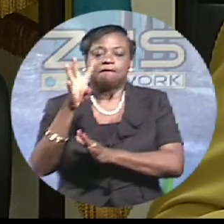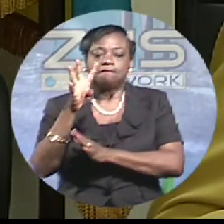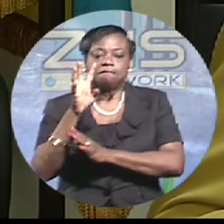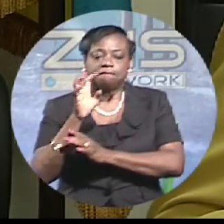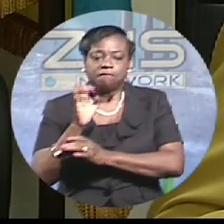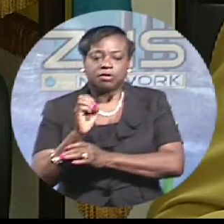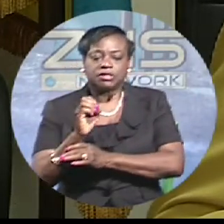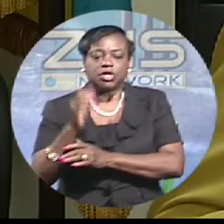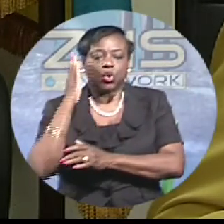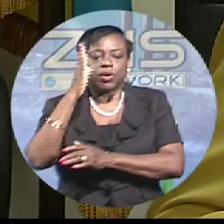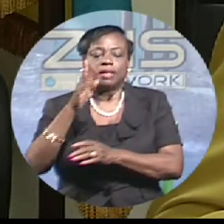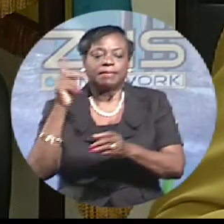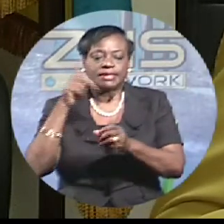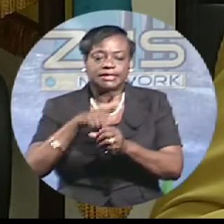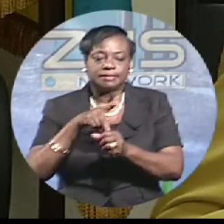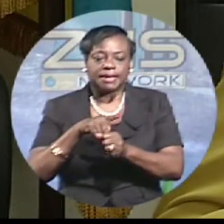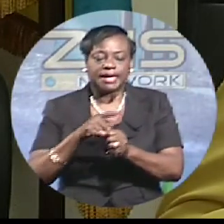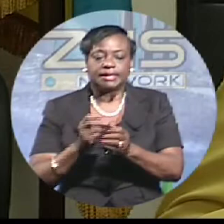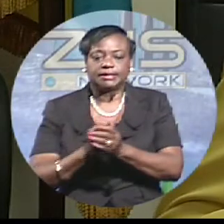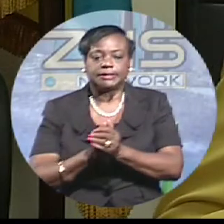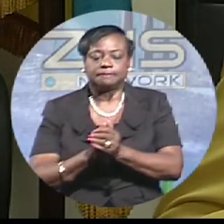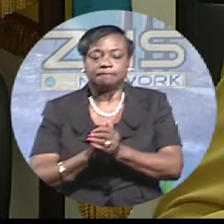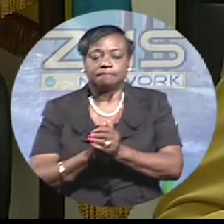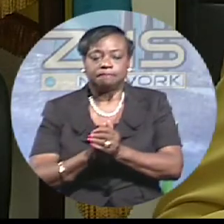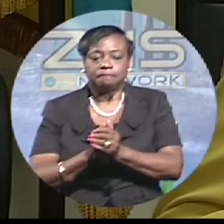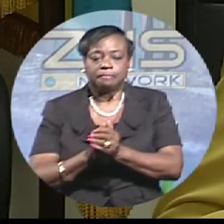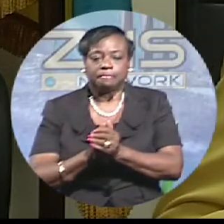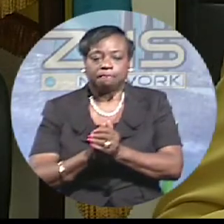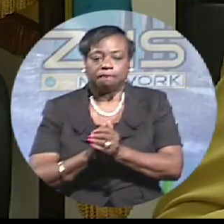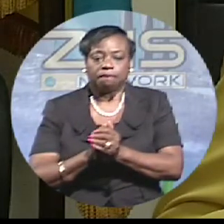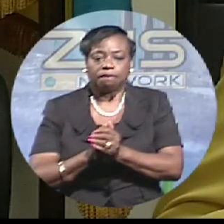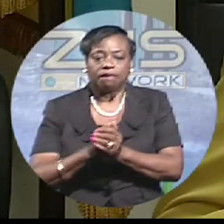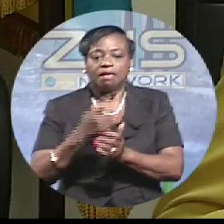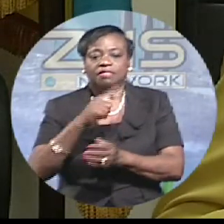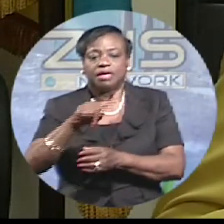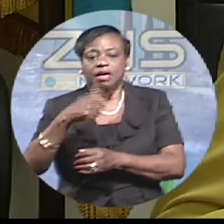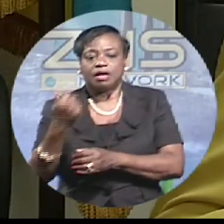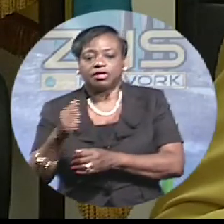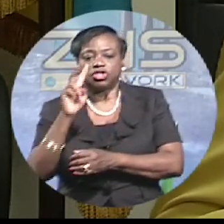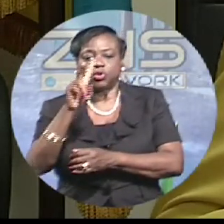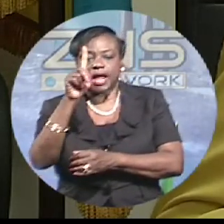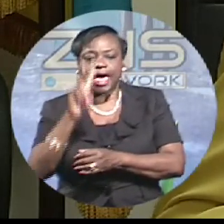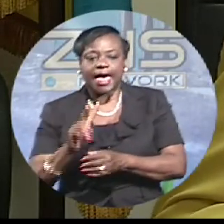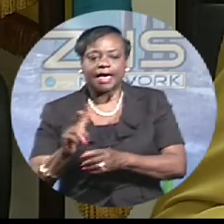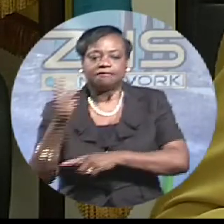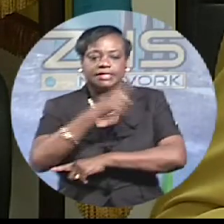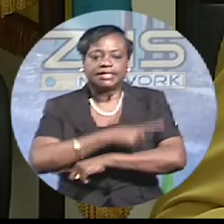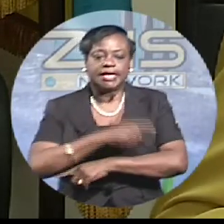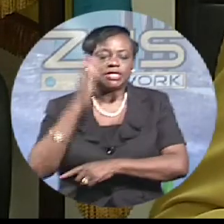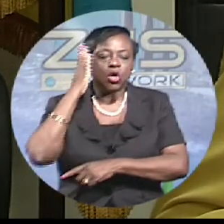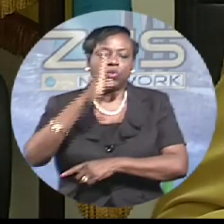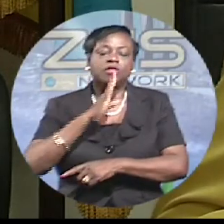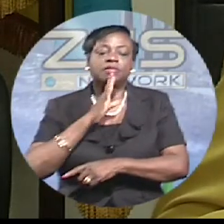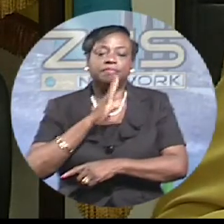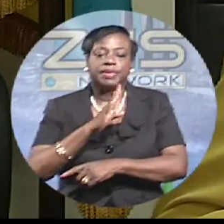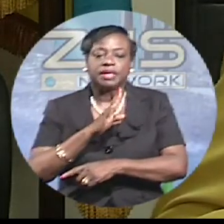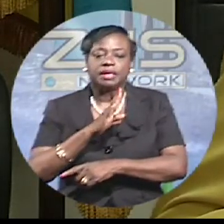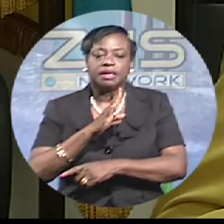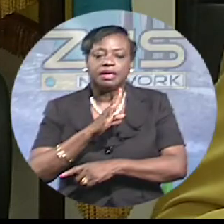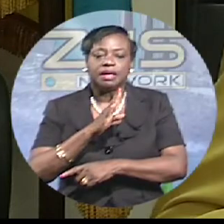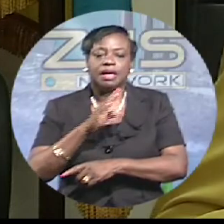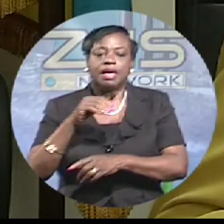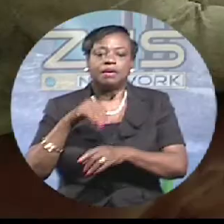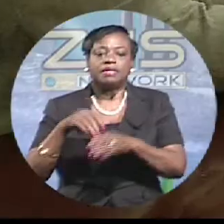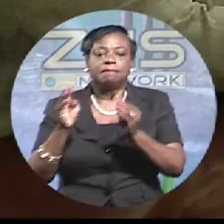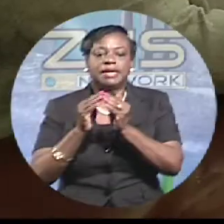are expected to participate. The latter 2.5 days will be devoted to a meeting of